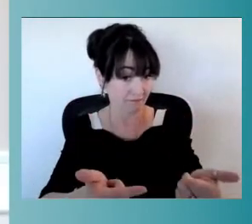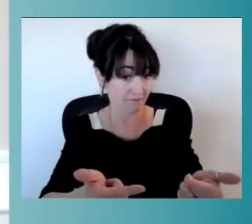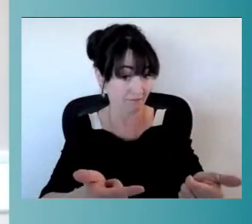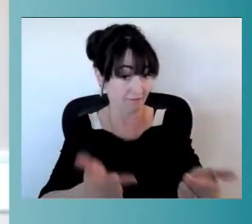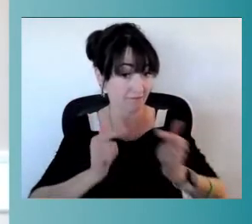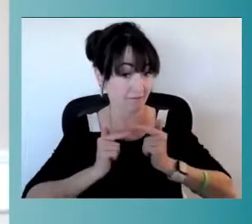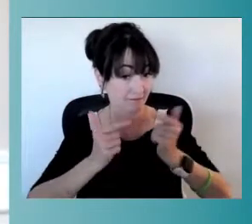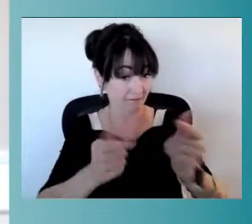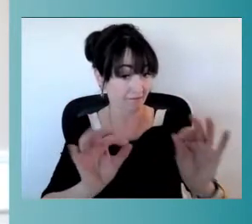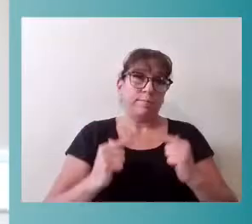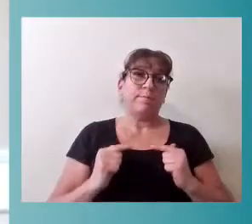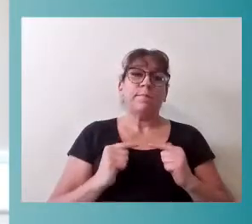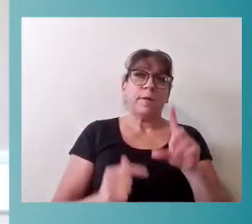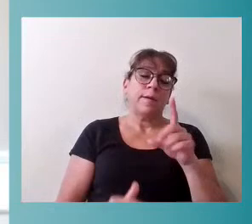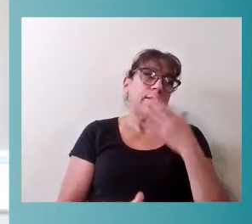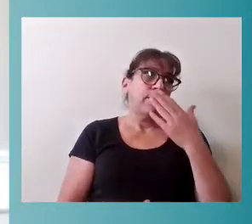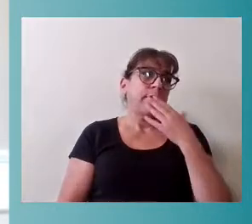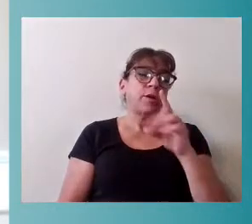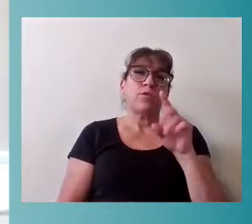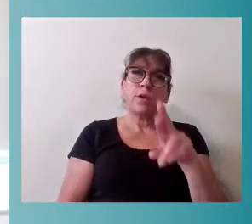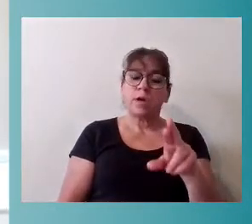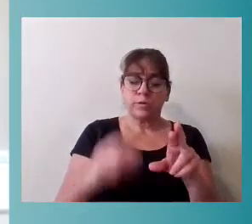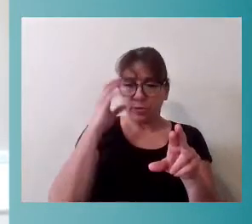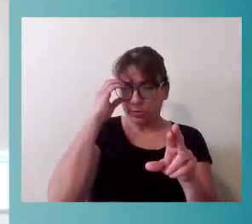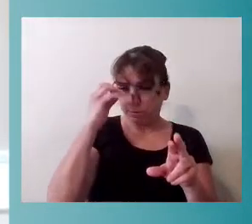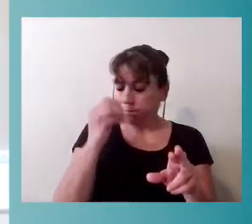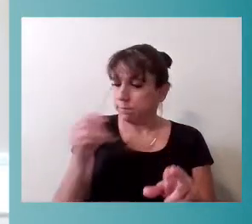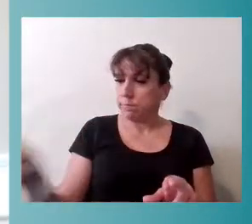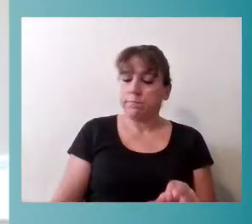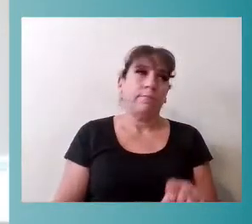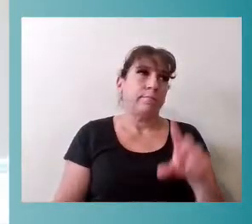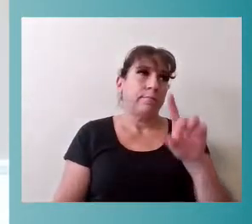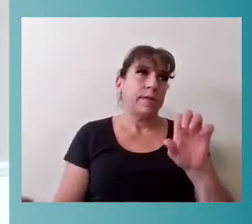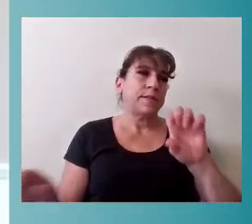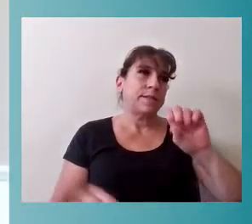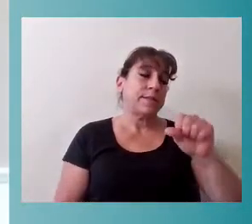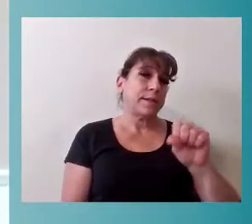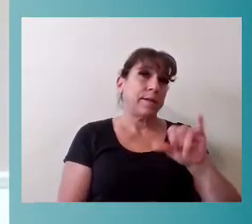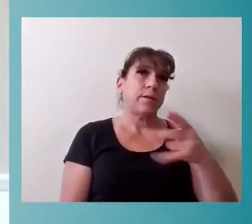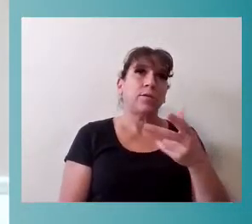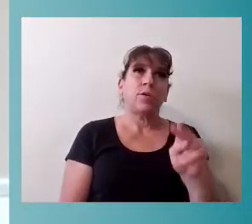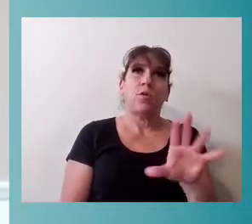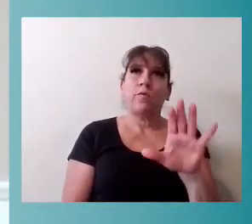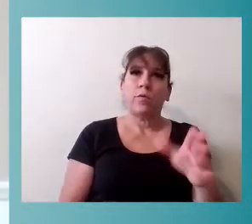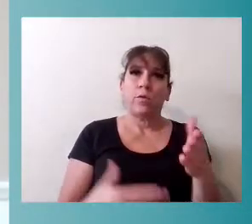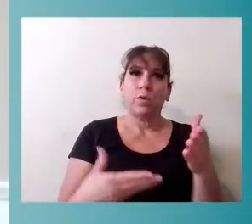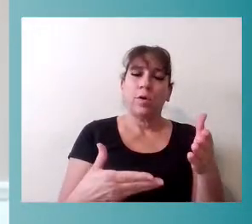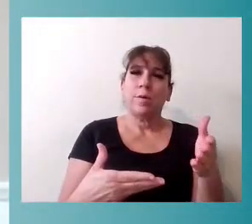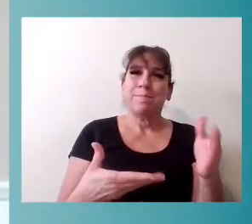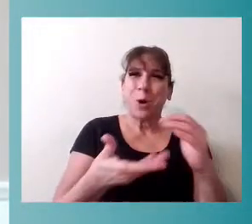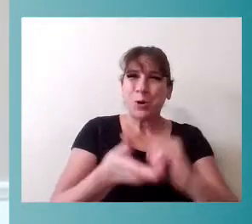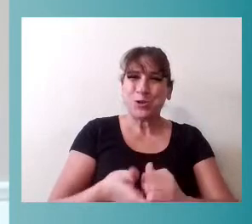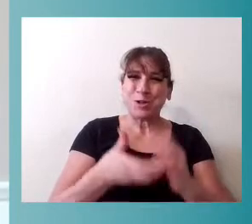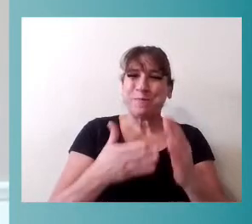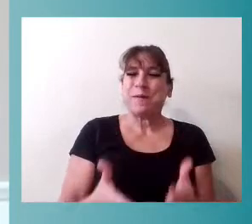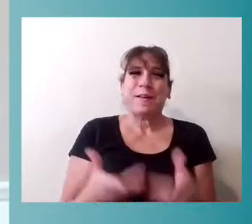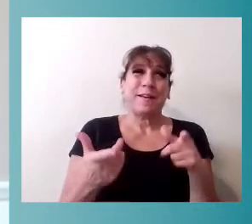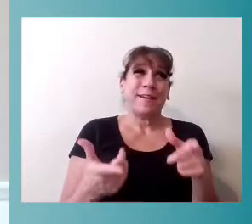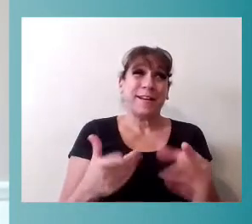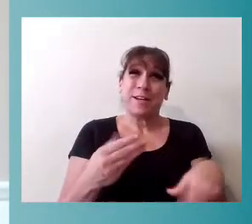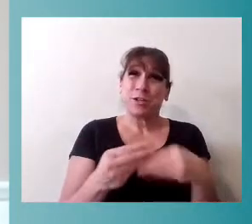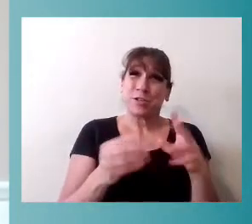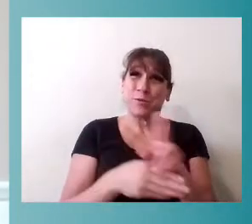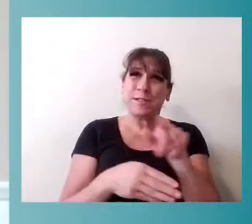Thank you, Dr. Resigno, for your partnership. In addition to allowing us use this beautiful space, Wilmington University